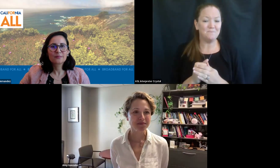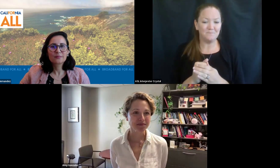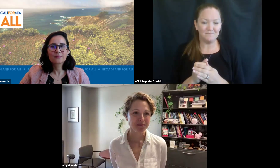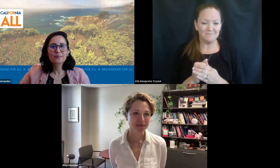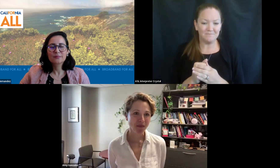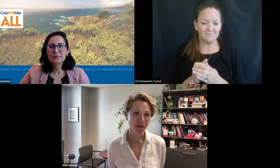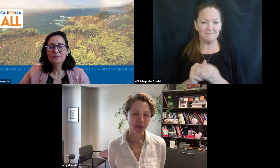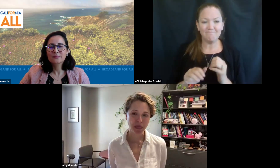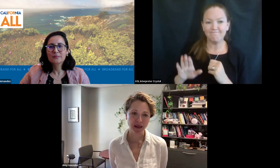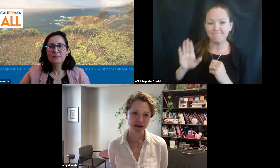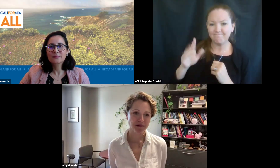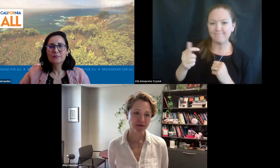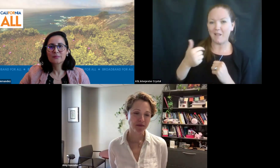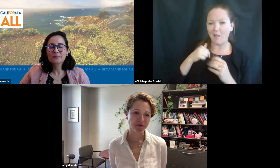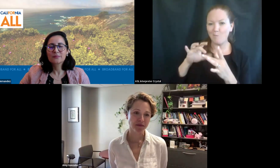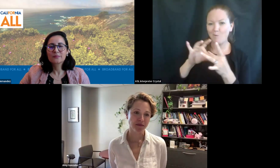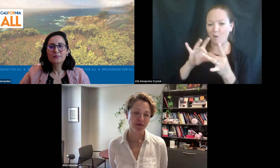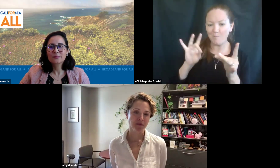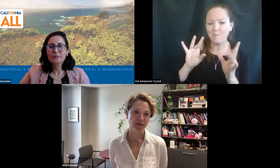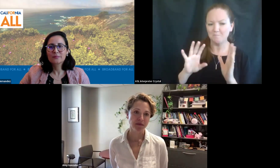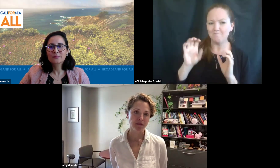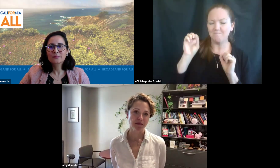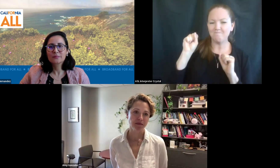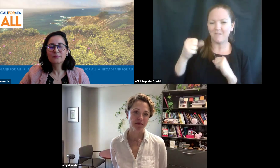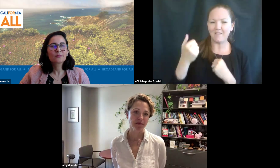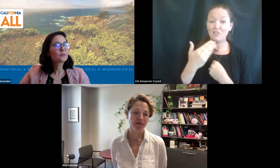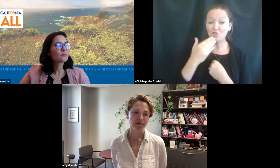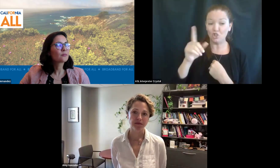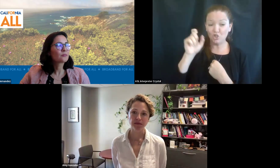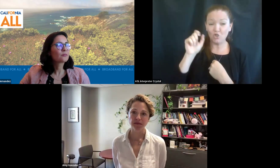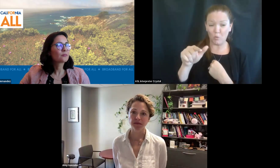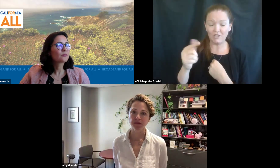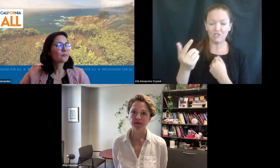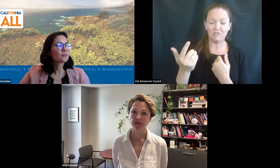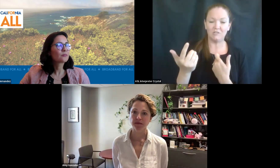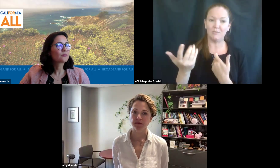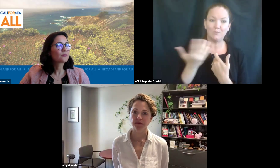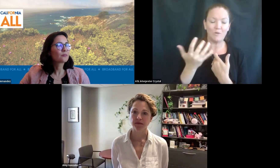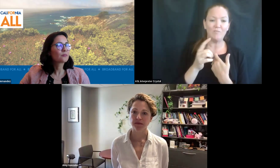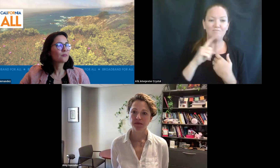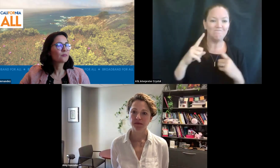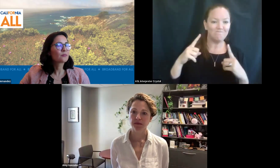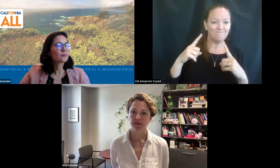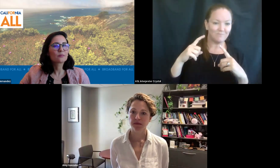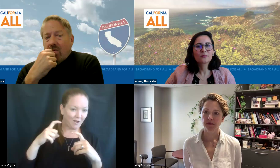going to jump in here. I think it's a really good question. I think it speaks to the complexity of the